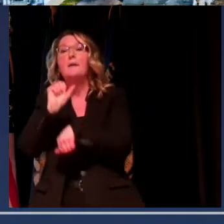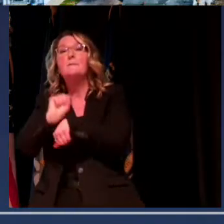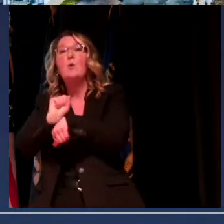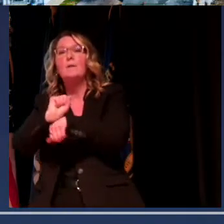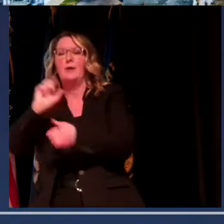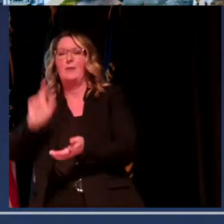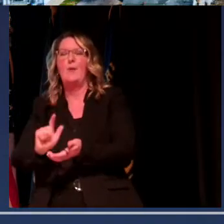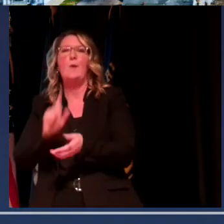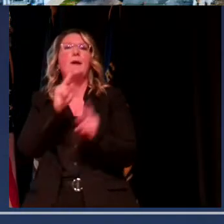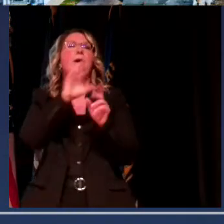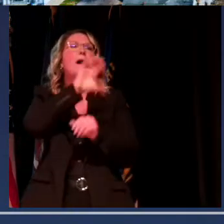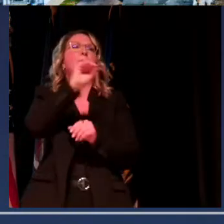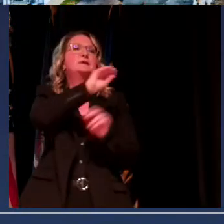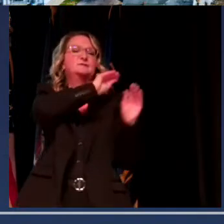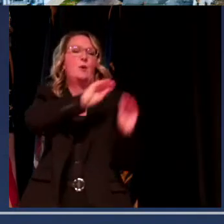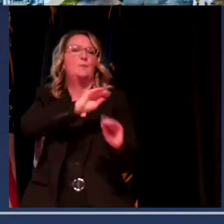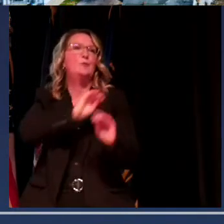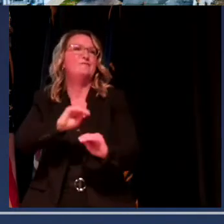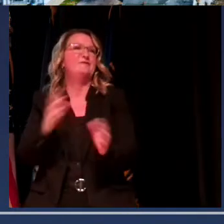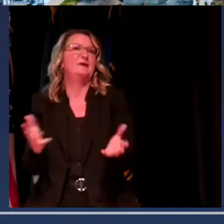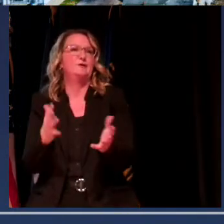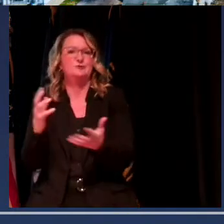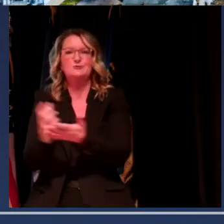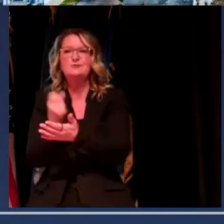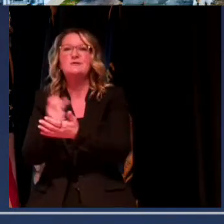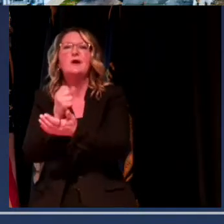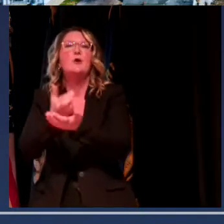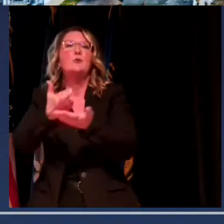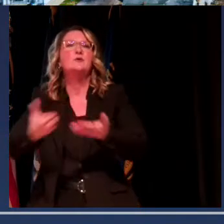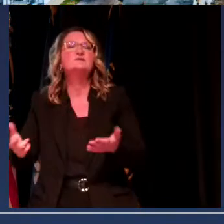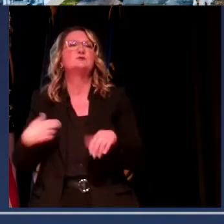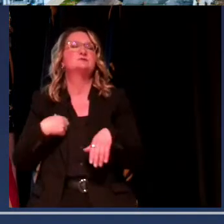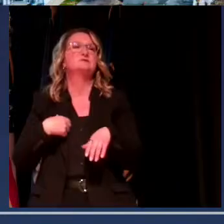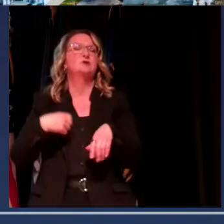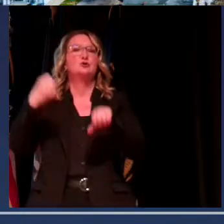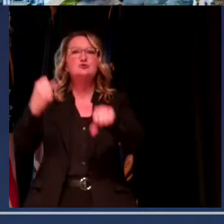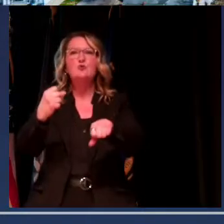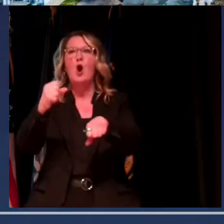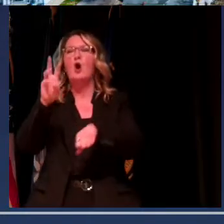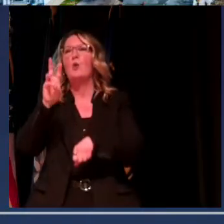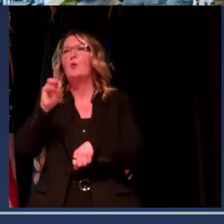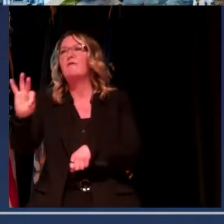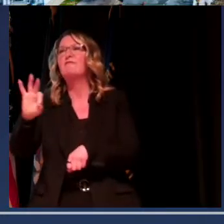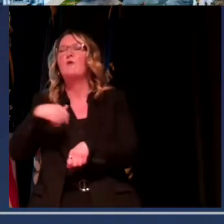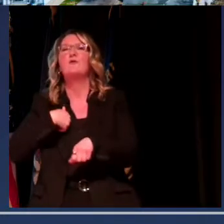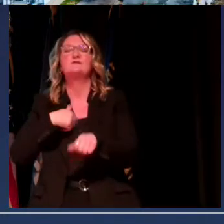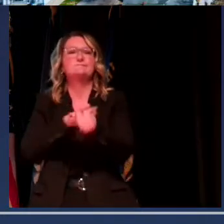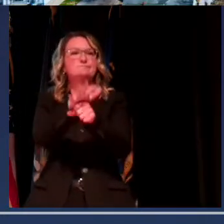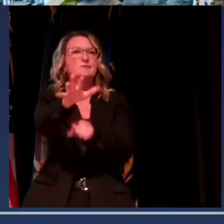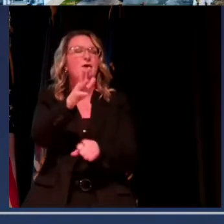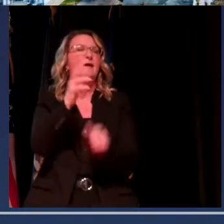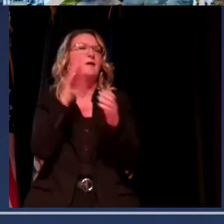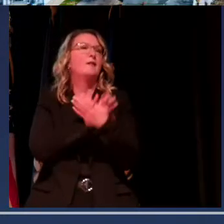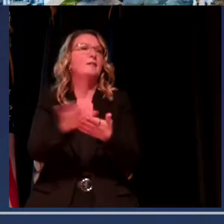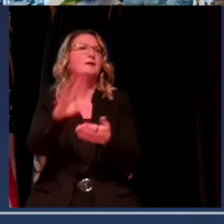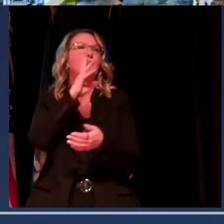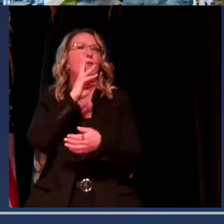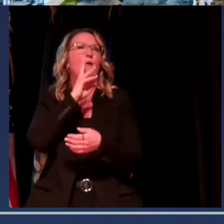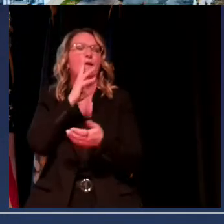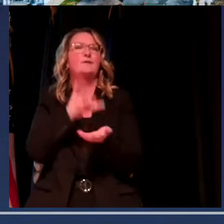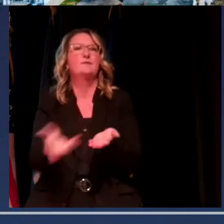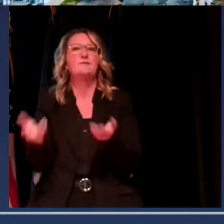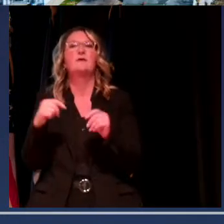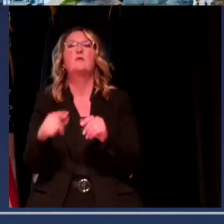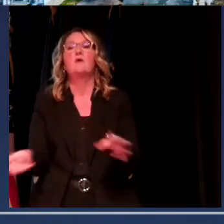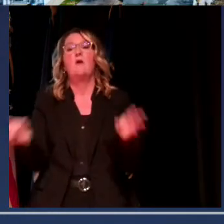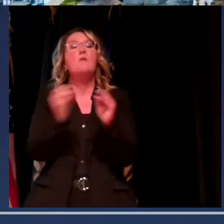to capitalize on our resources, especially our strong workforce and our abundant clean water supply. We have more